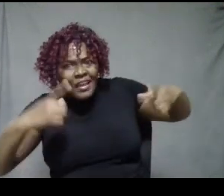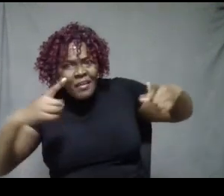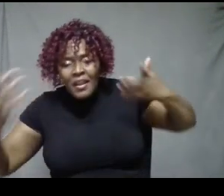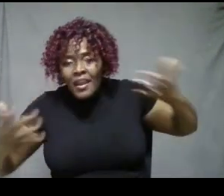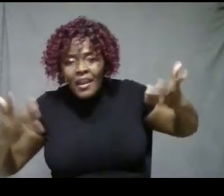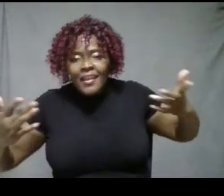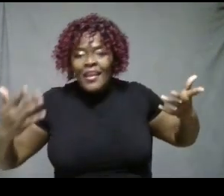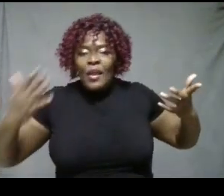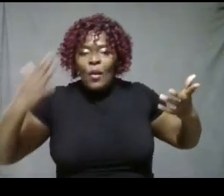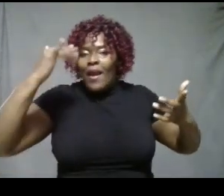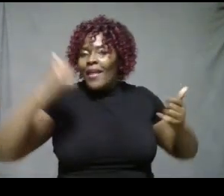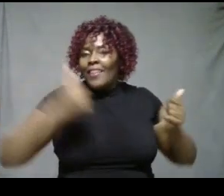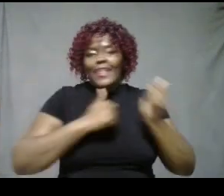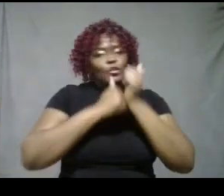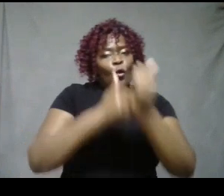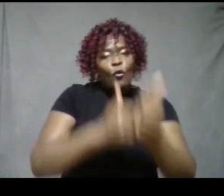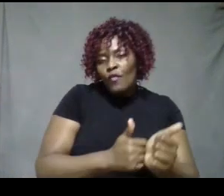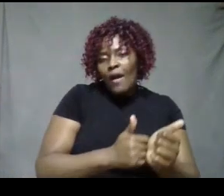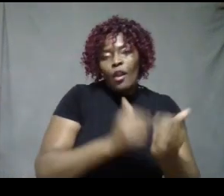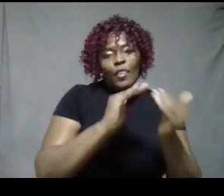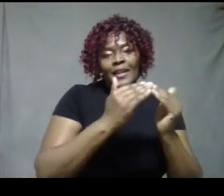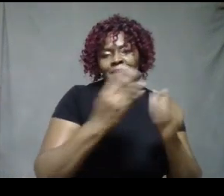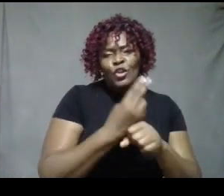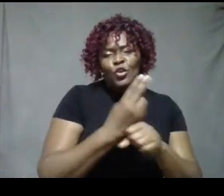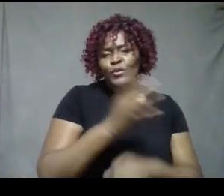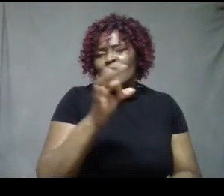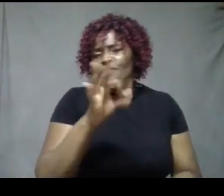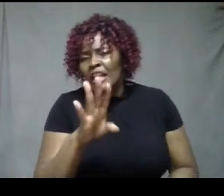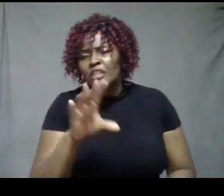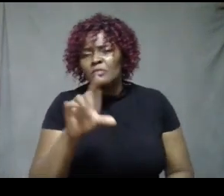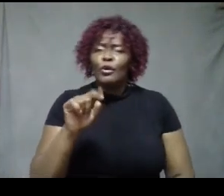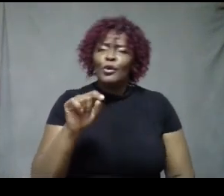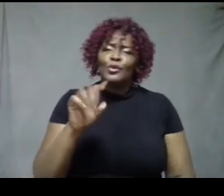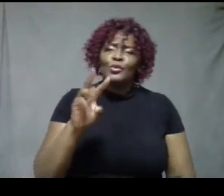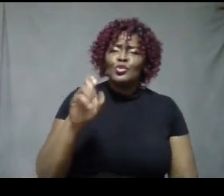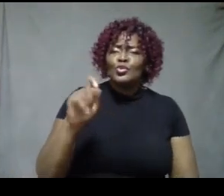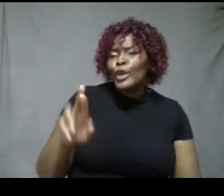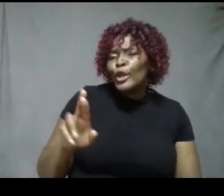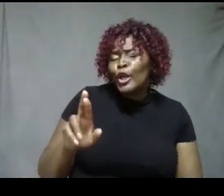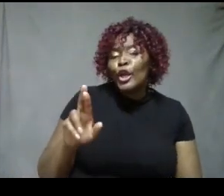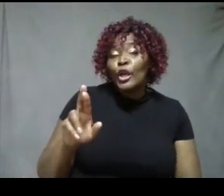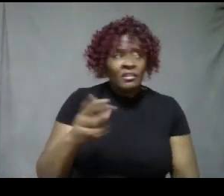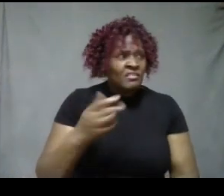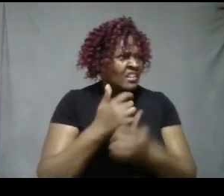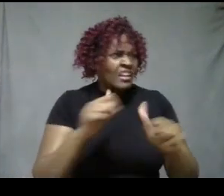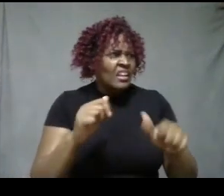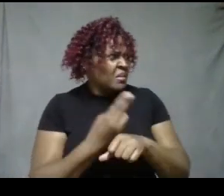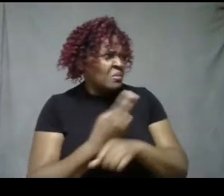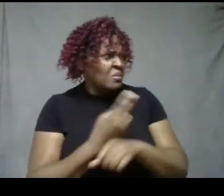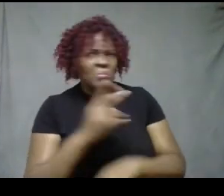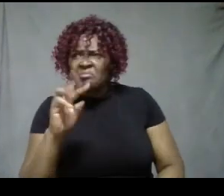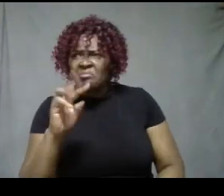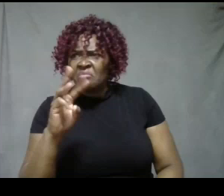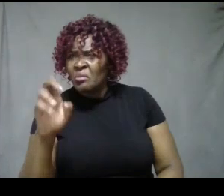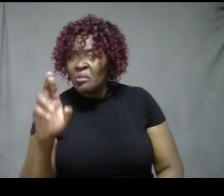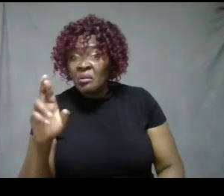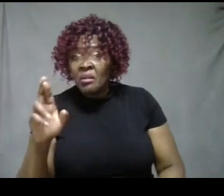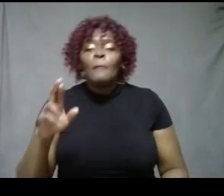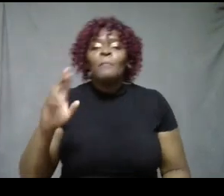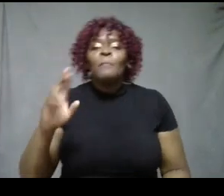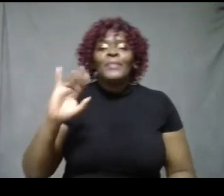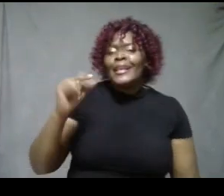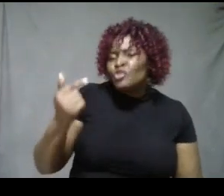don't follow the city on Facebook, on Twitter, you know, is anyone on Twitter? You know, Instagram,